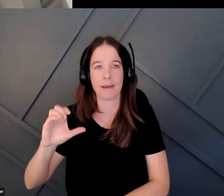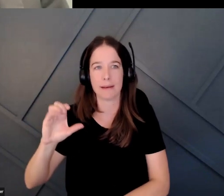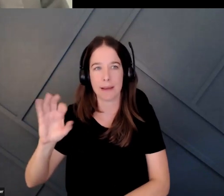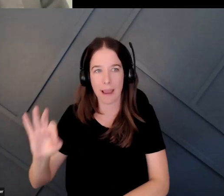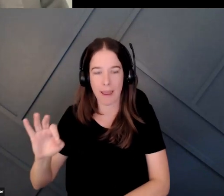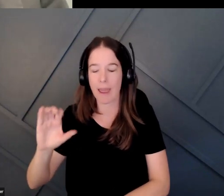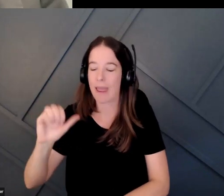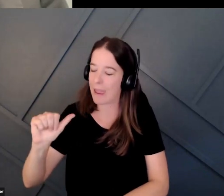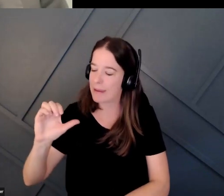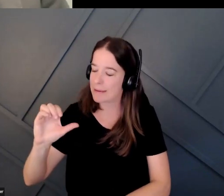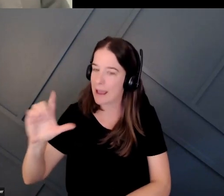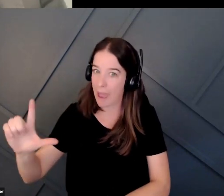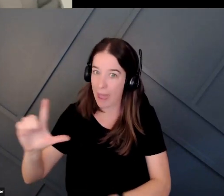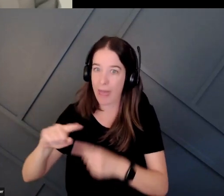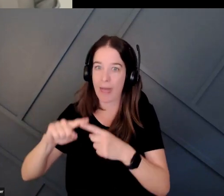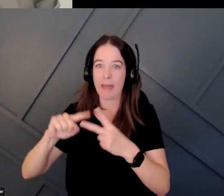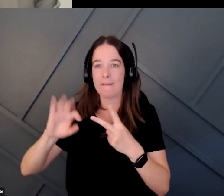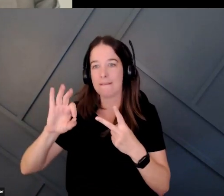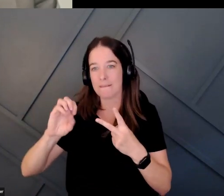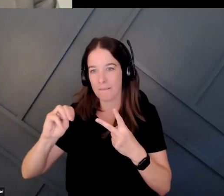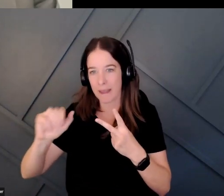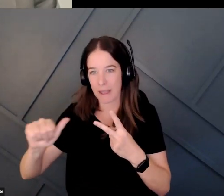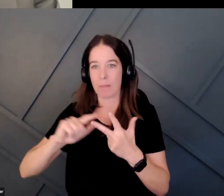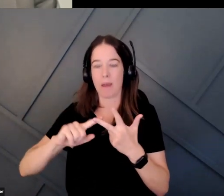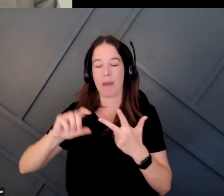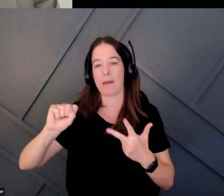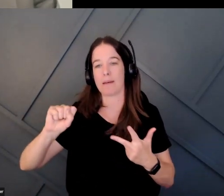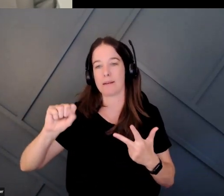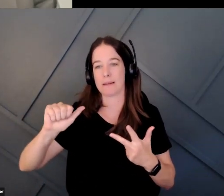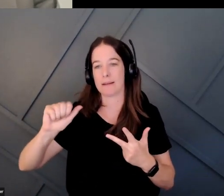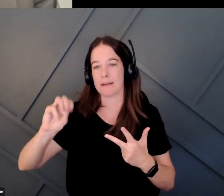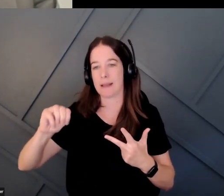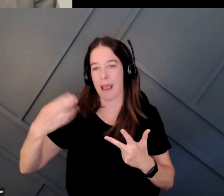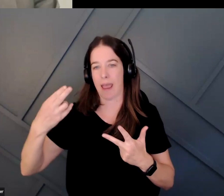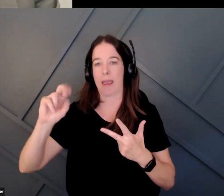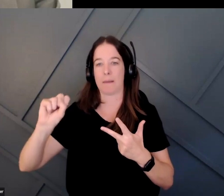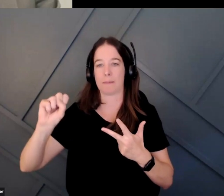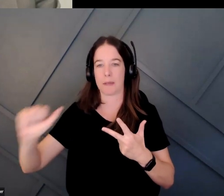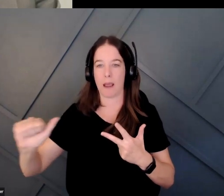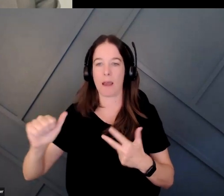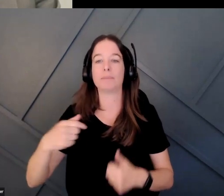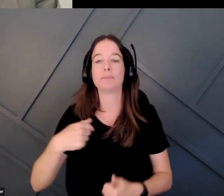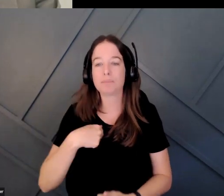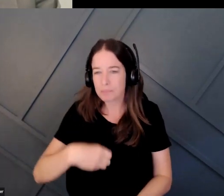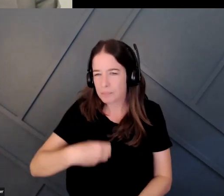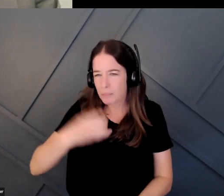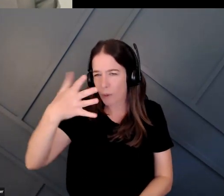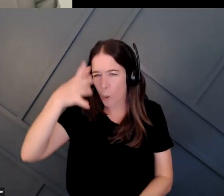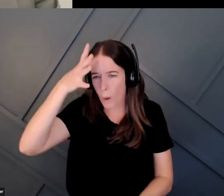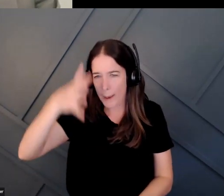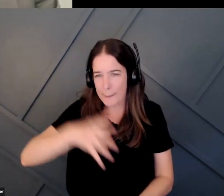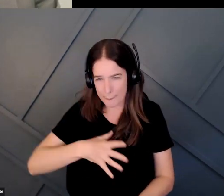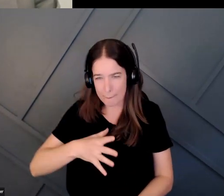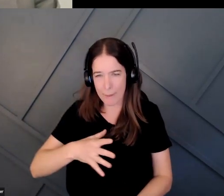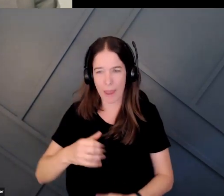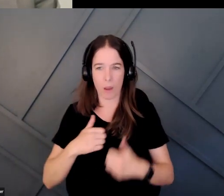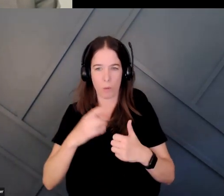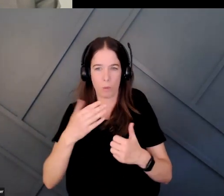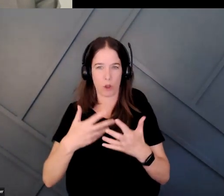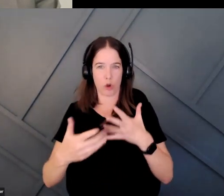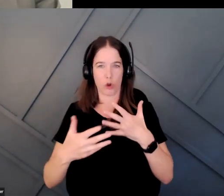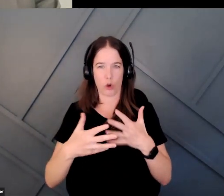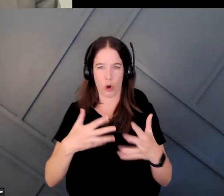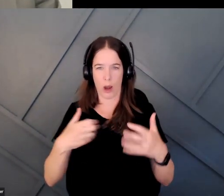a Caucasian male with dark brown hair and a beard. Both are graying. I'm wearing a white shirt, a navy blue